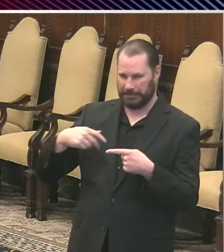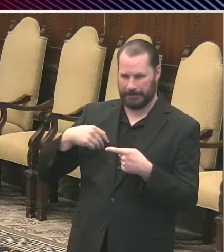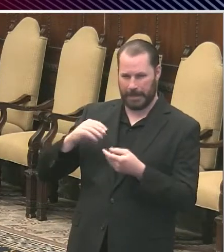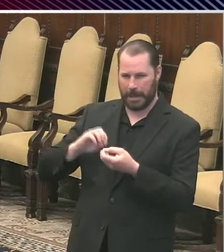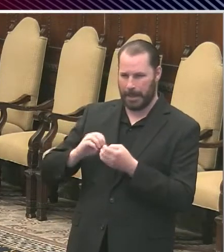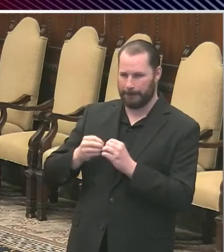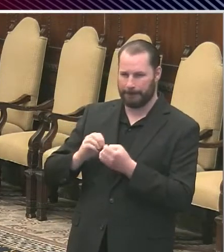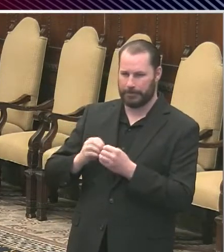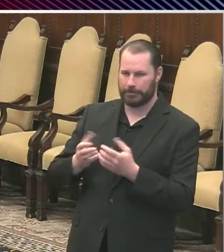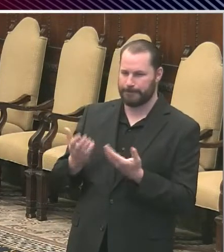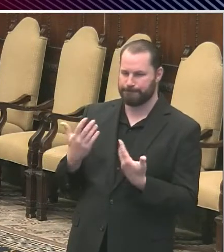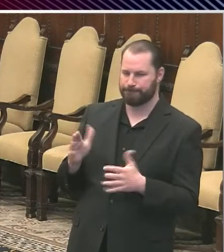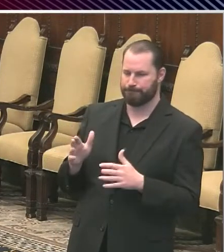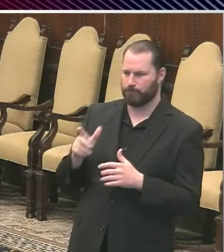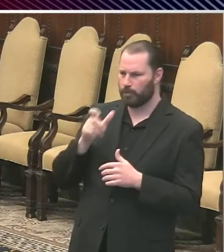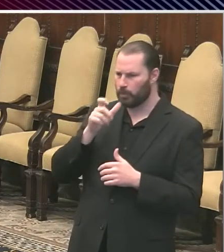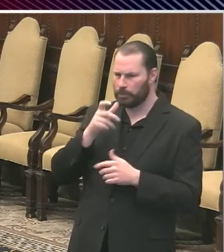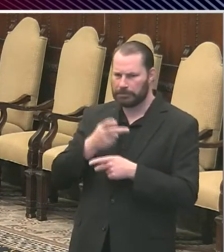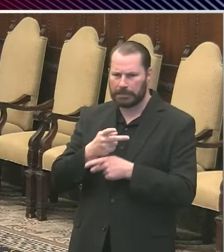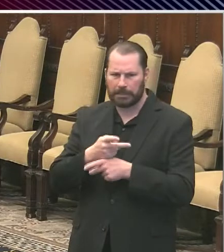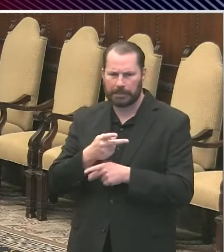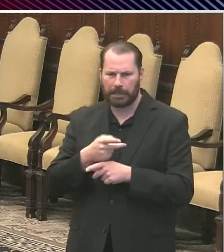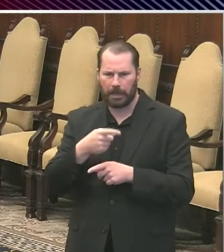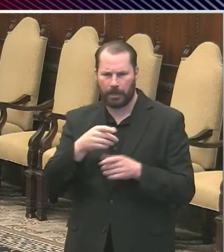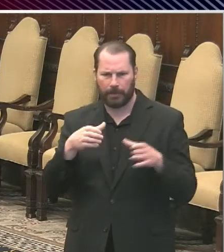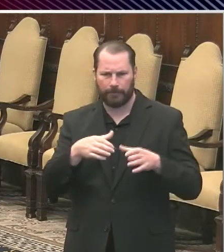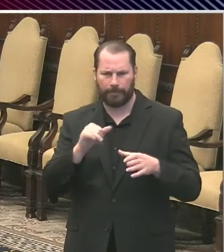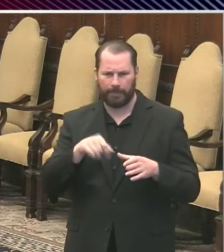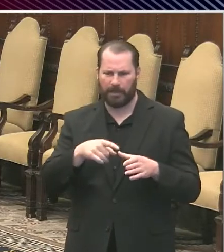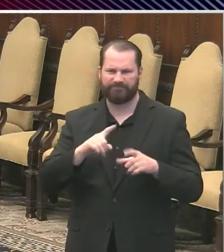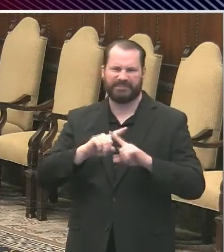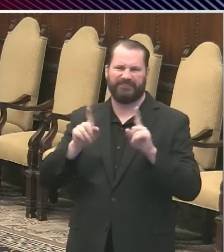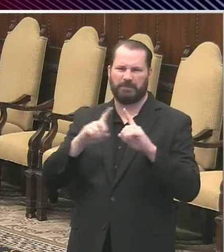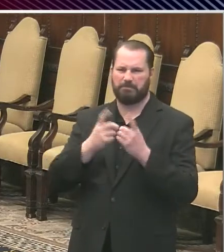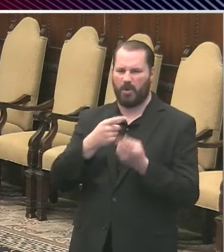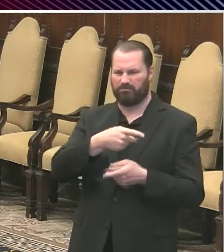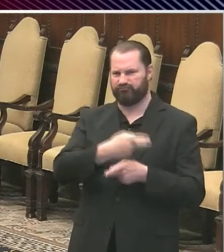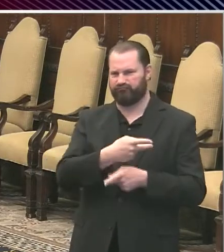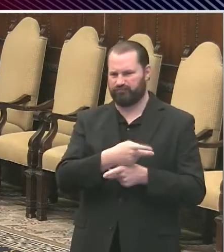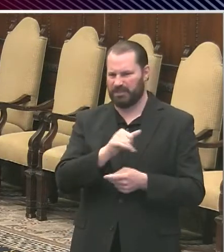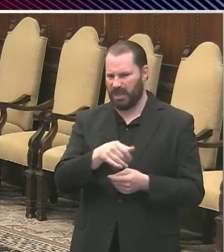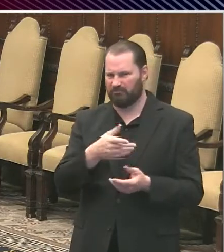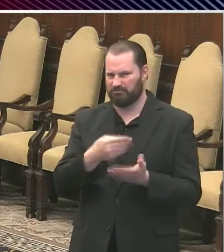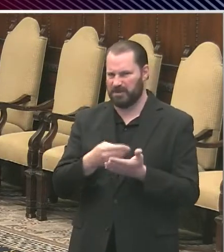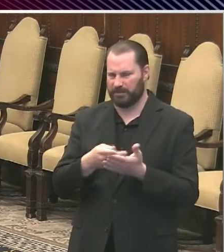by banks themselves. Okay, thank you.